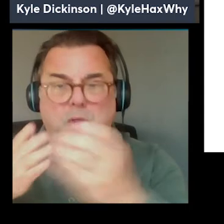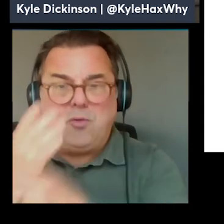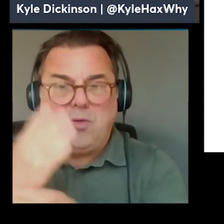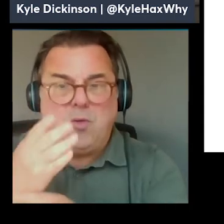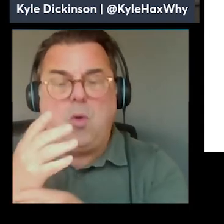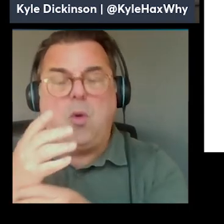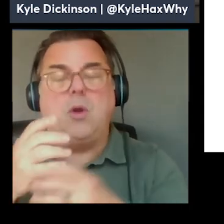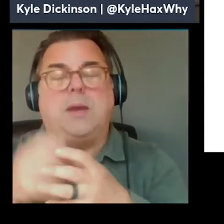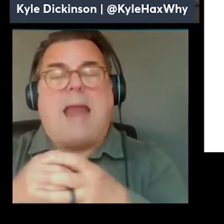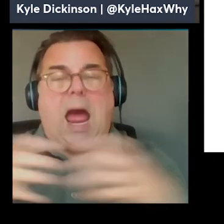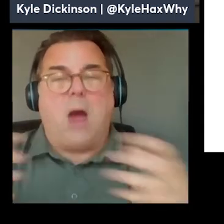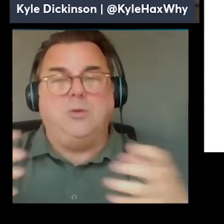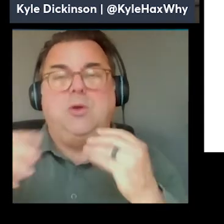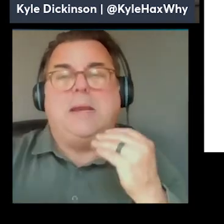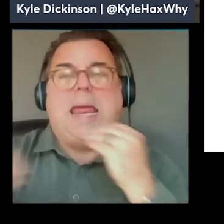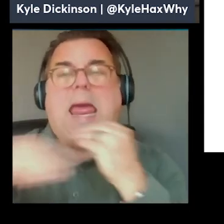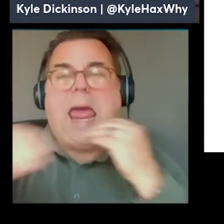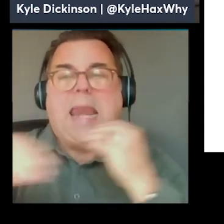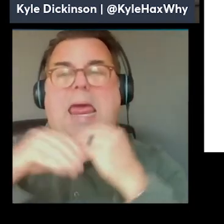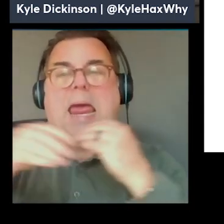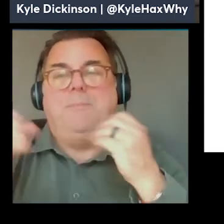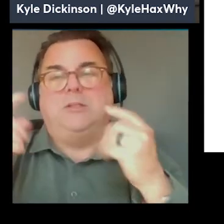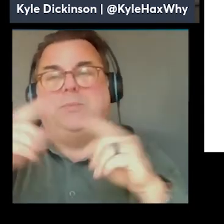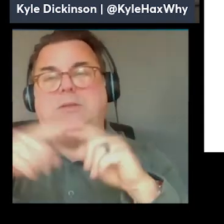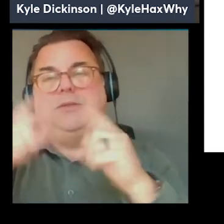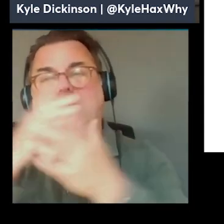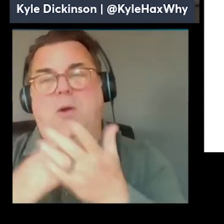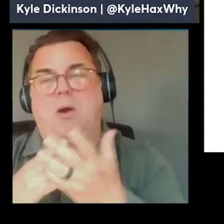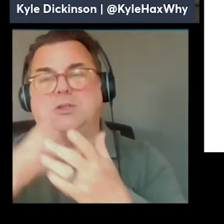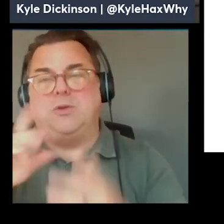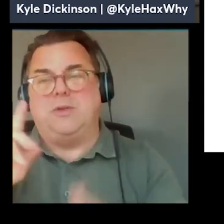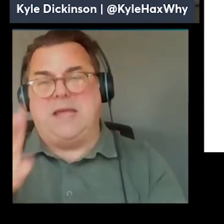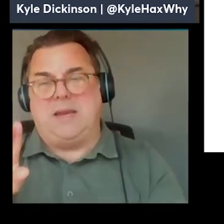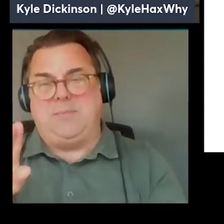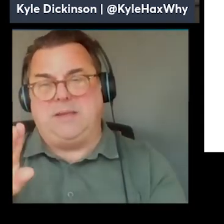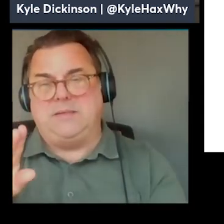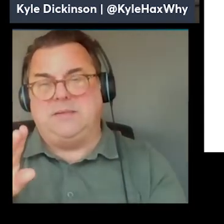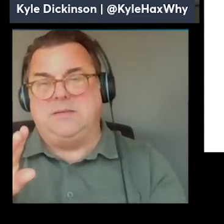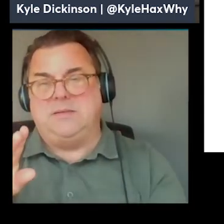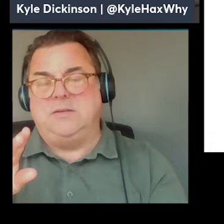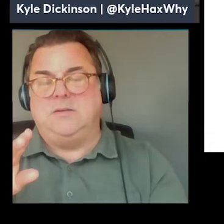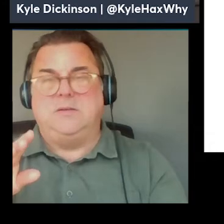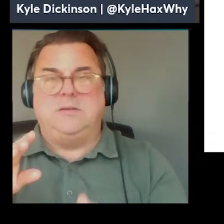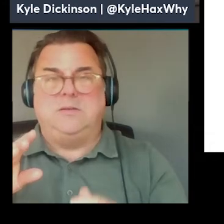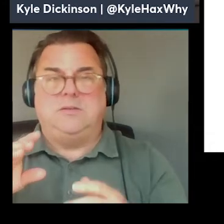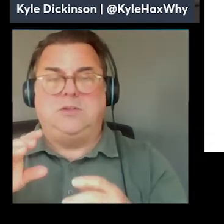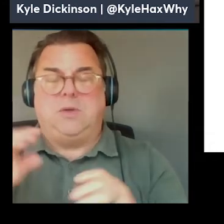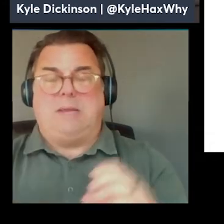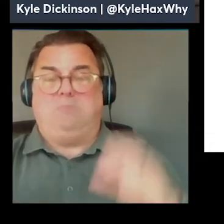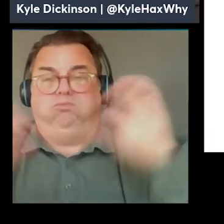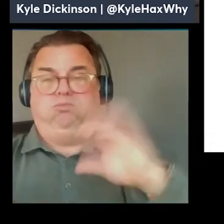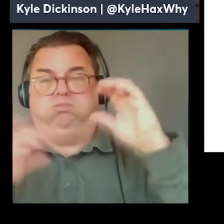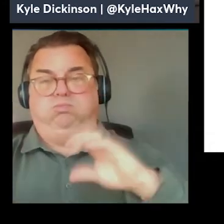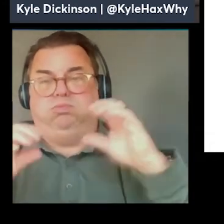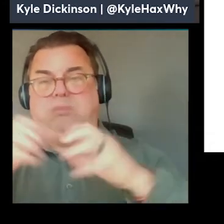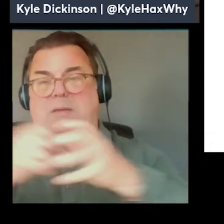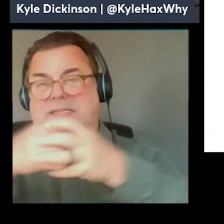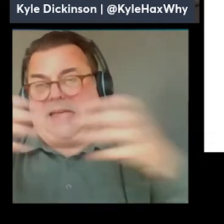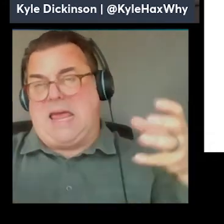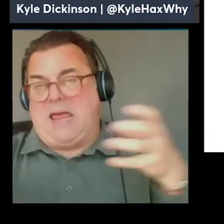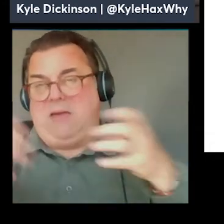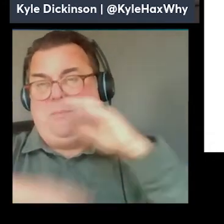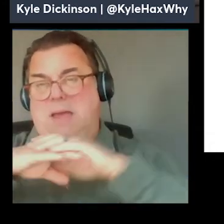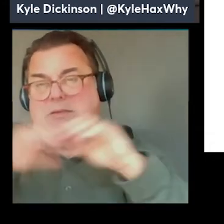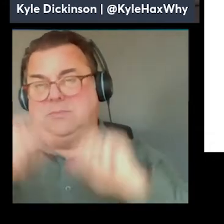you can add multiple shards to your database, and you can essentially multi-shard your data and scale out as much as you like. You can also, of course, scale in and